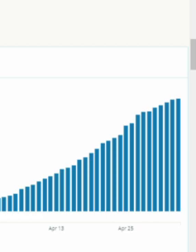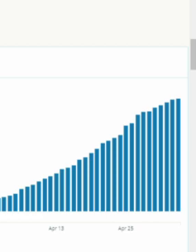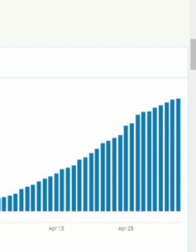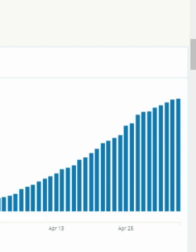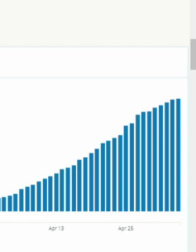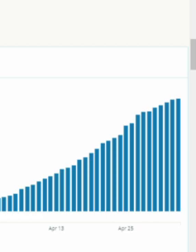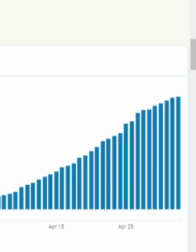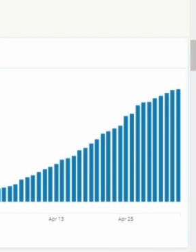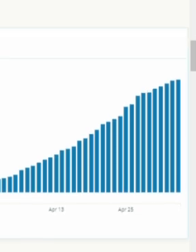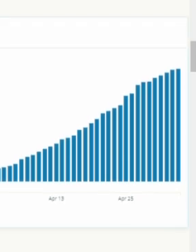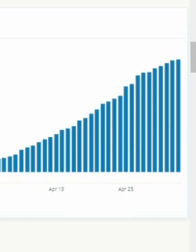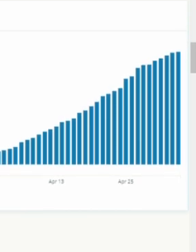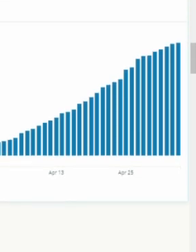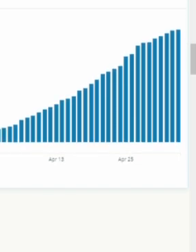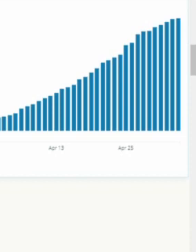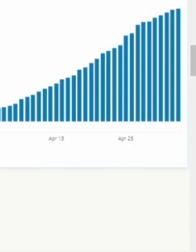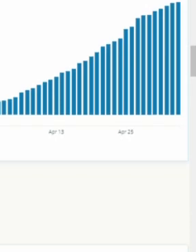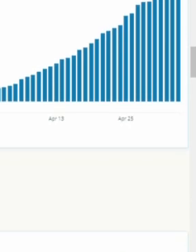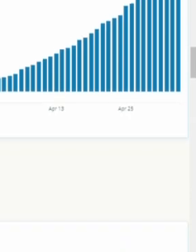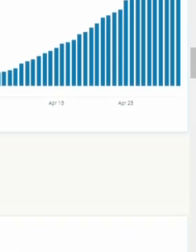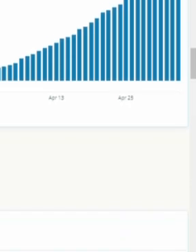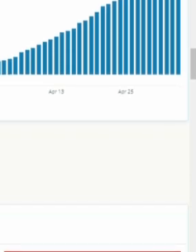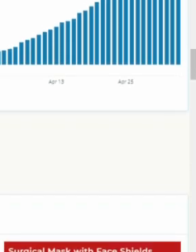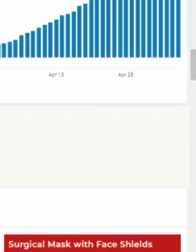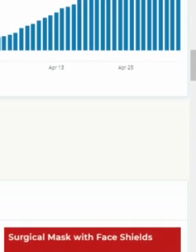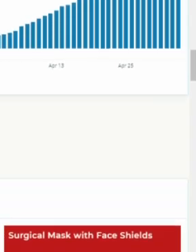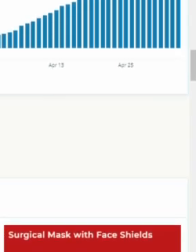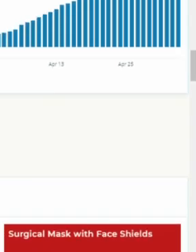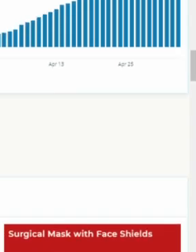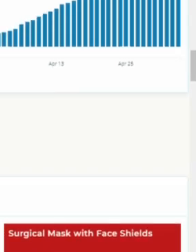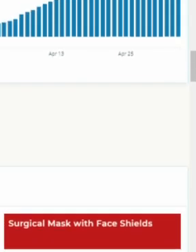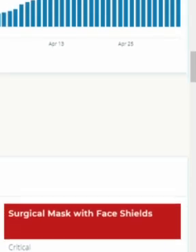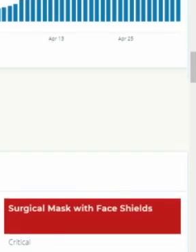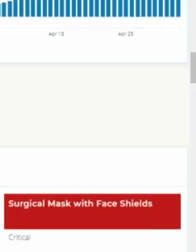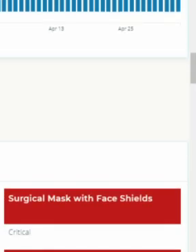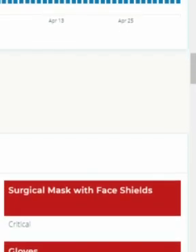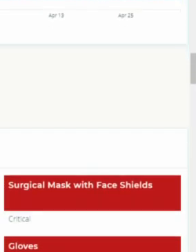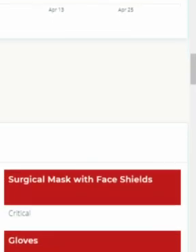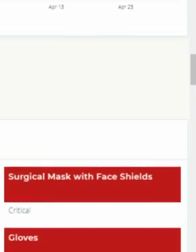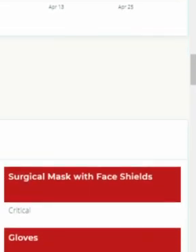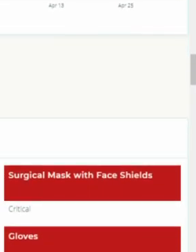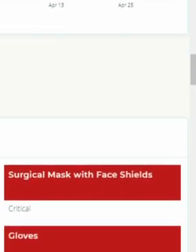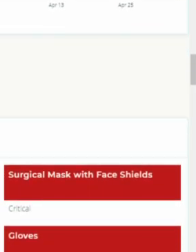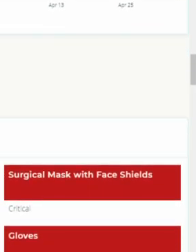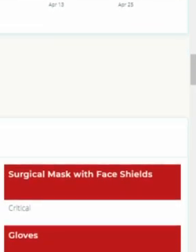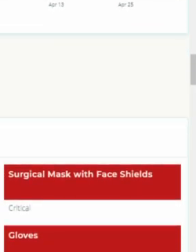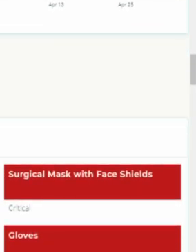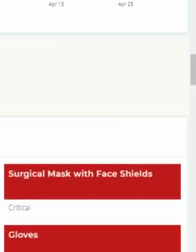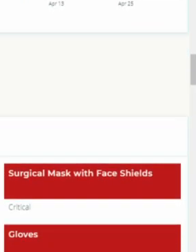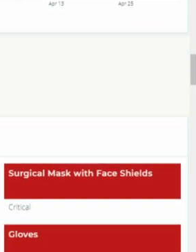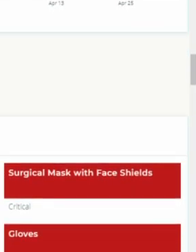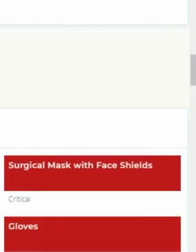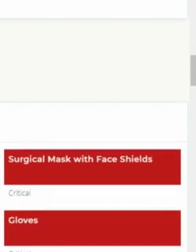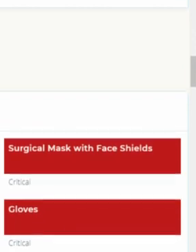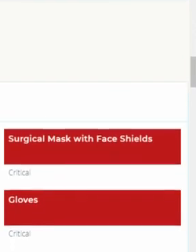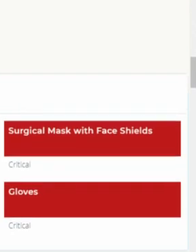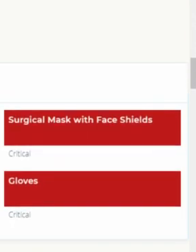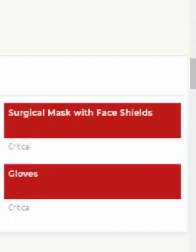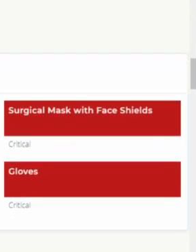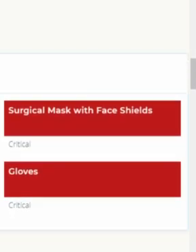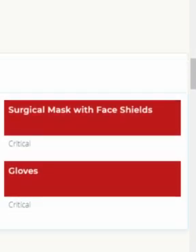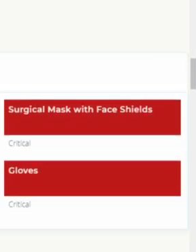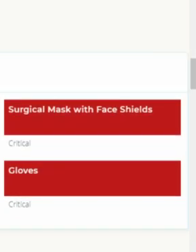then the next set of bar graphs is really just the red light, yellow light, green light in terms of PPE that you need to